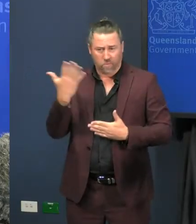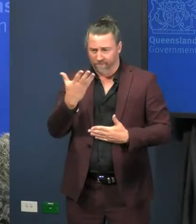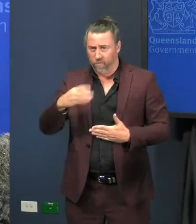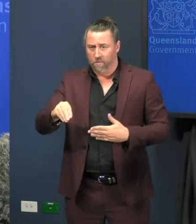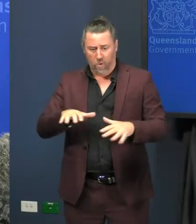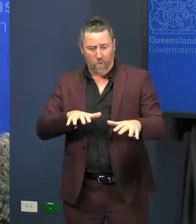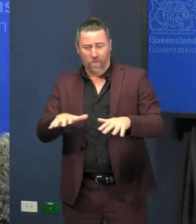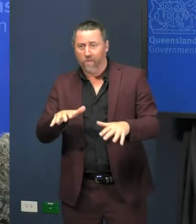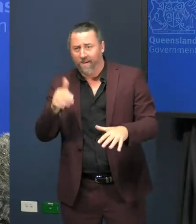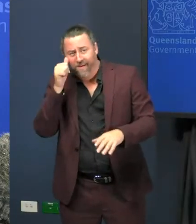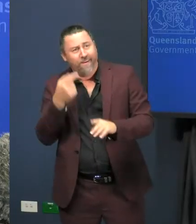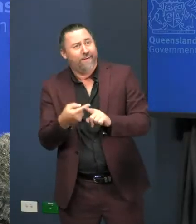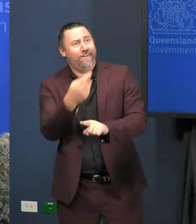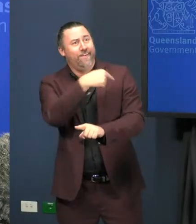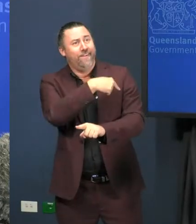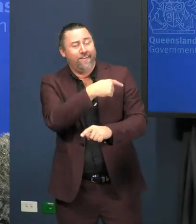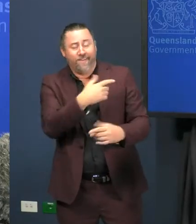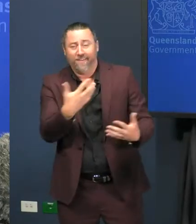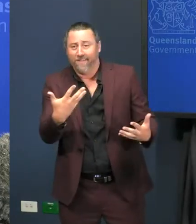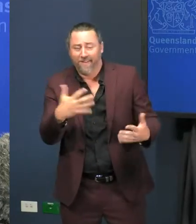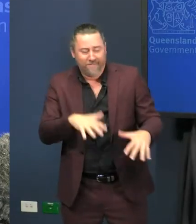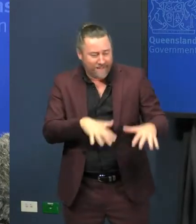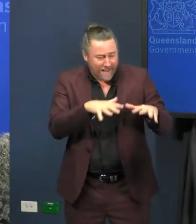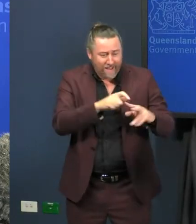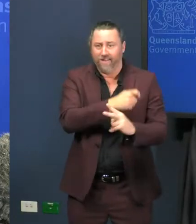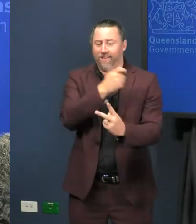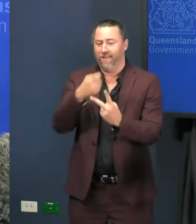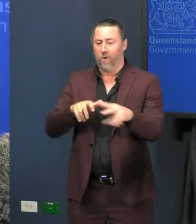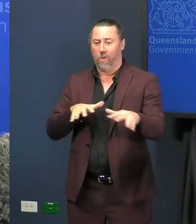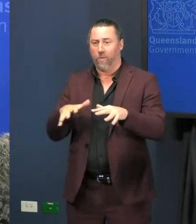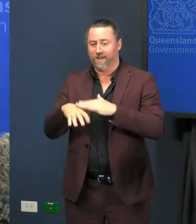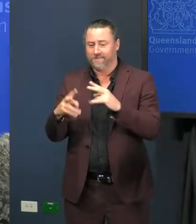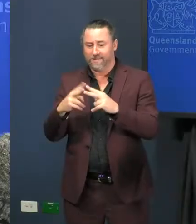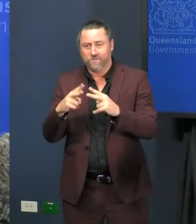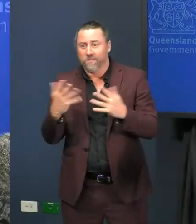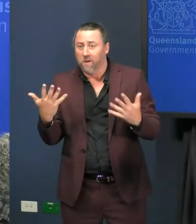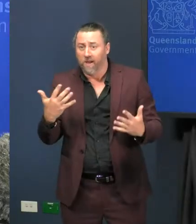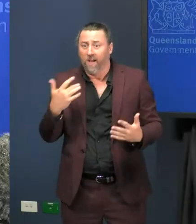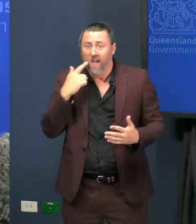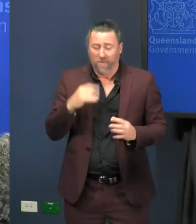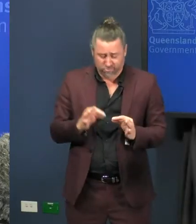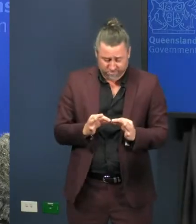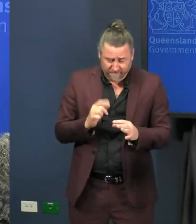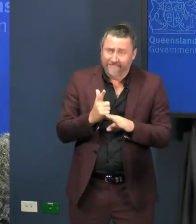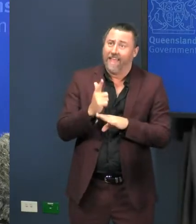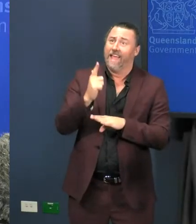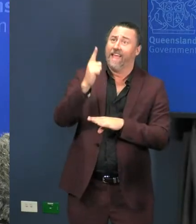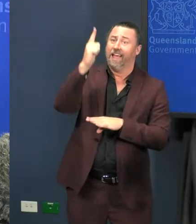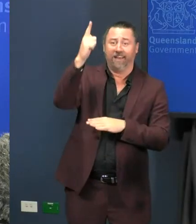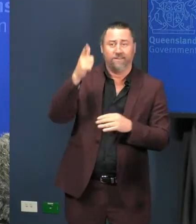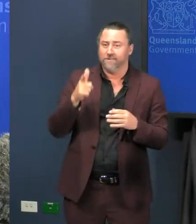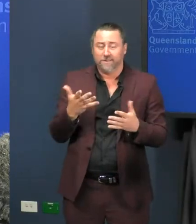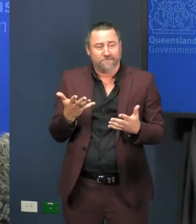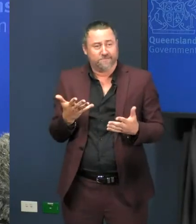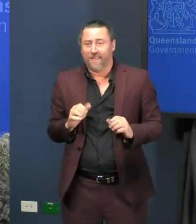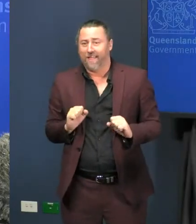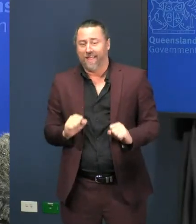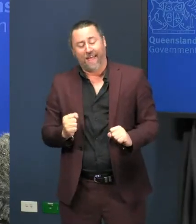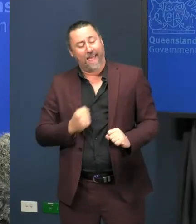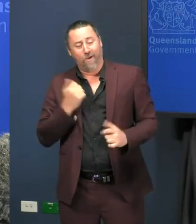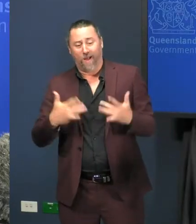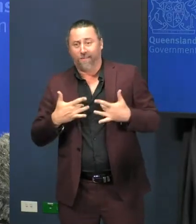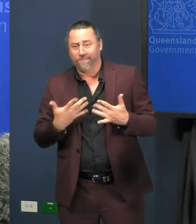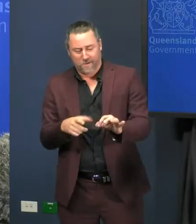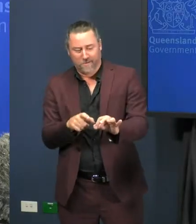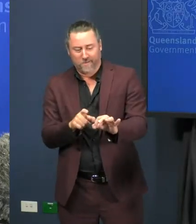ends of a large and decentralised state. Finally, before I hand over to Matt from the Bureau, I just wanted to address